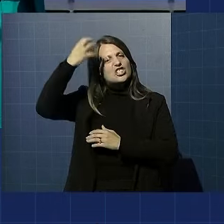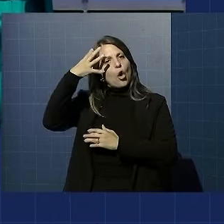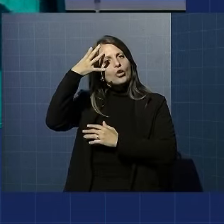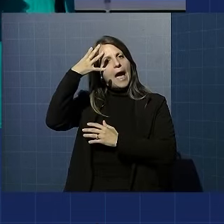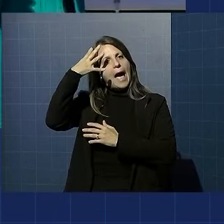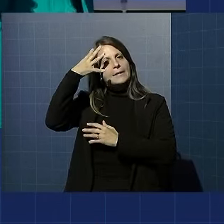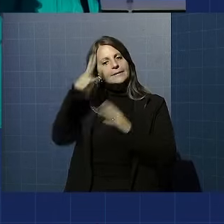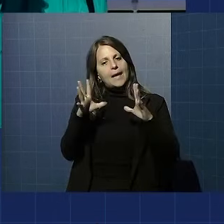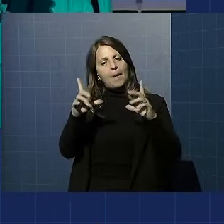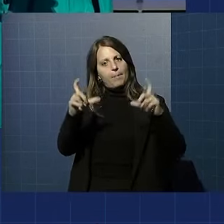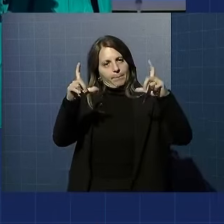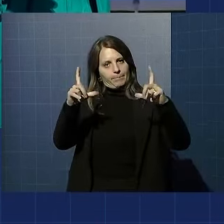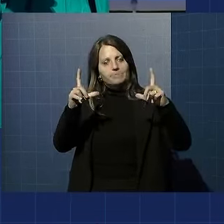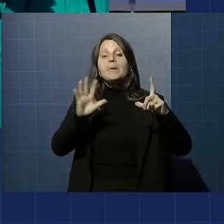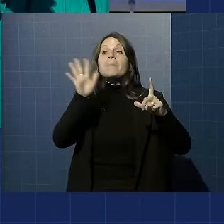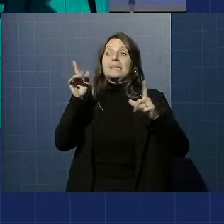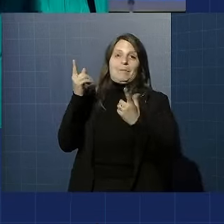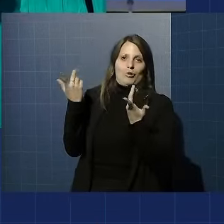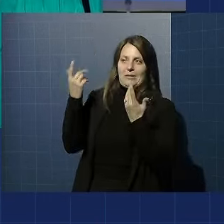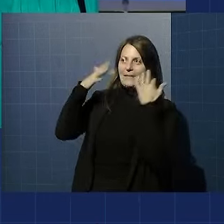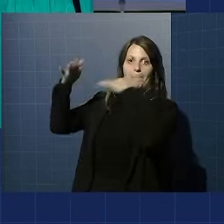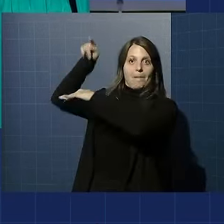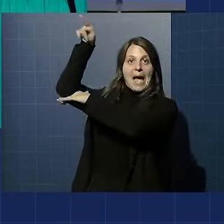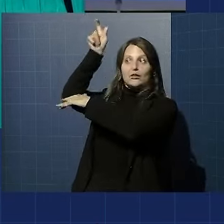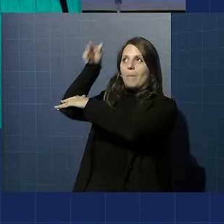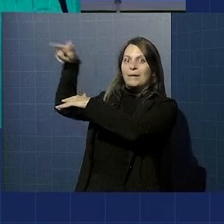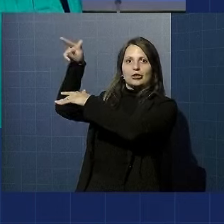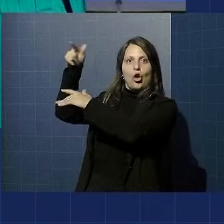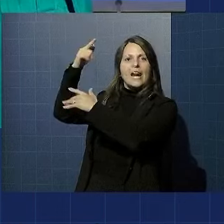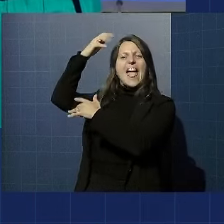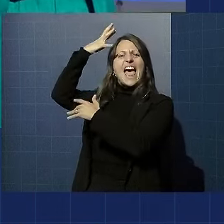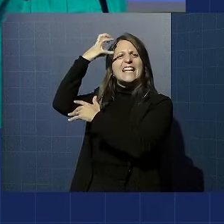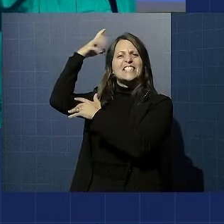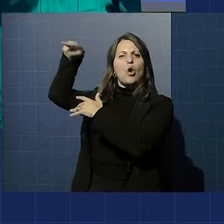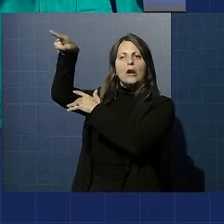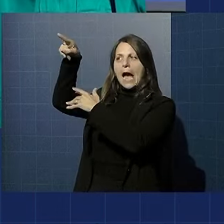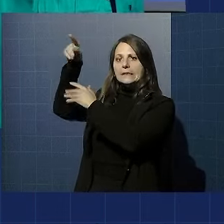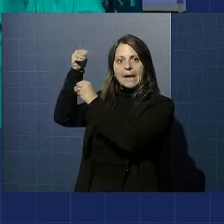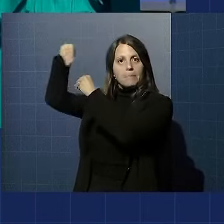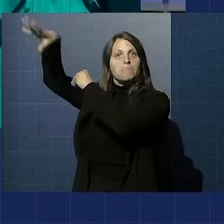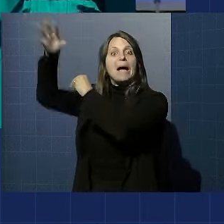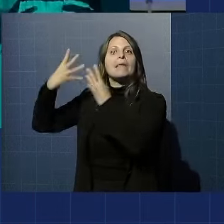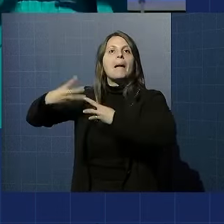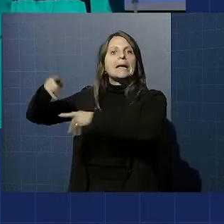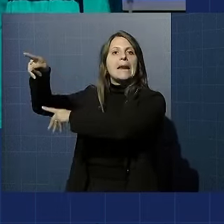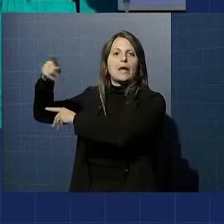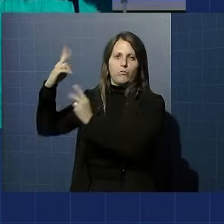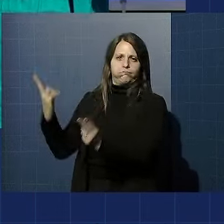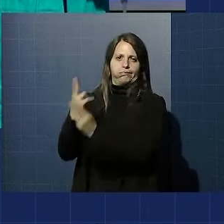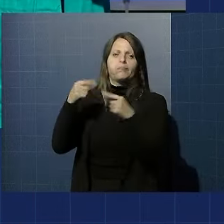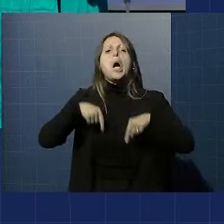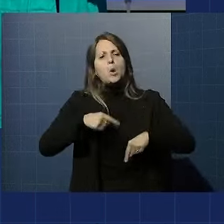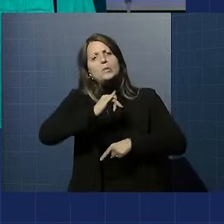us. And we can also look at tools, techniques. We can test exercise regimes. We can